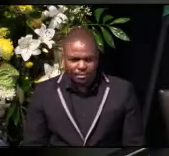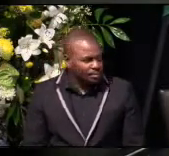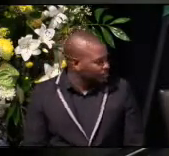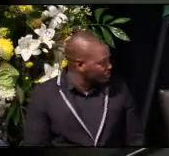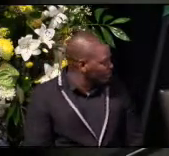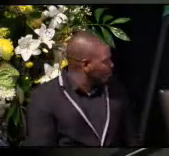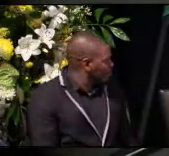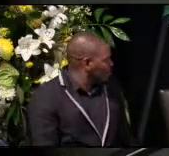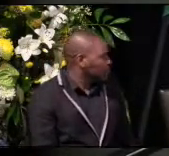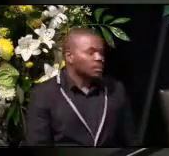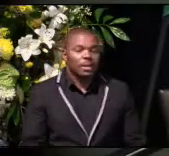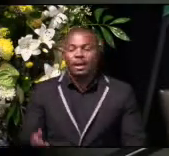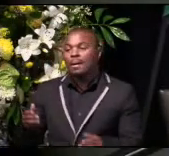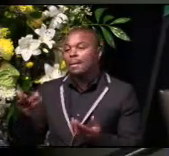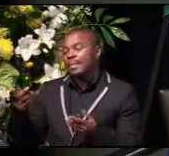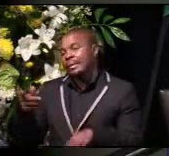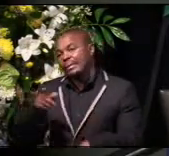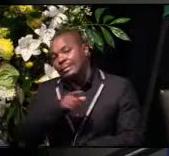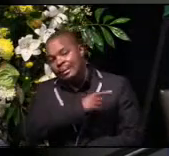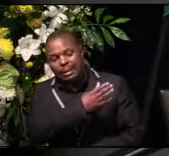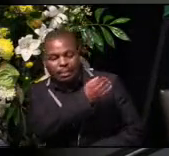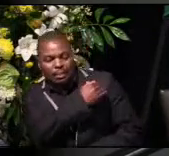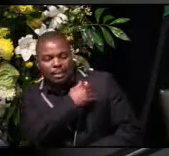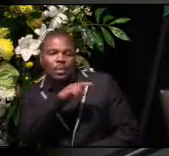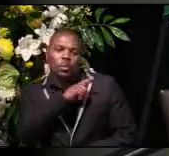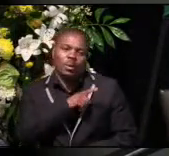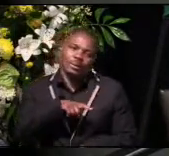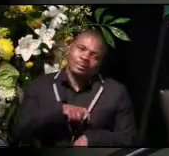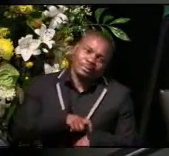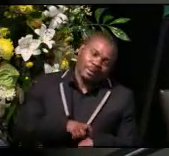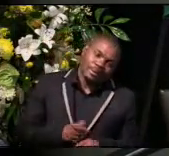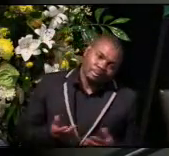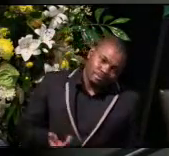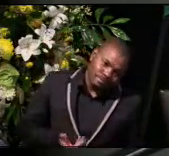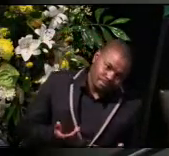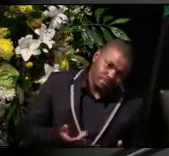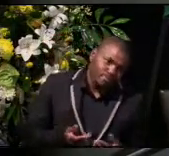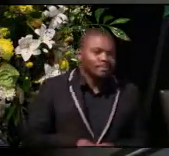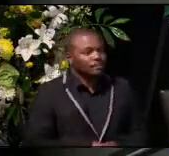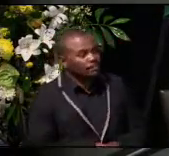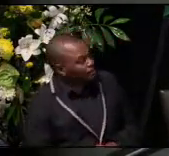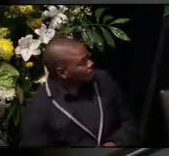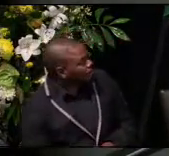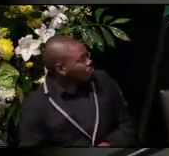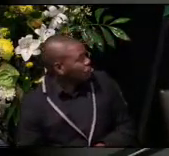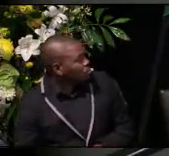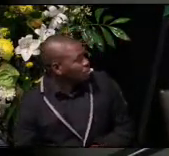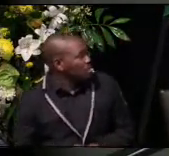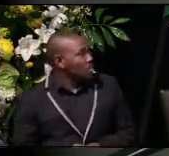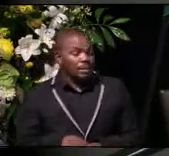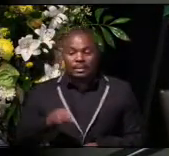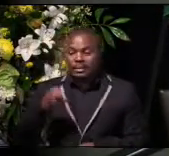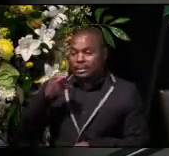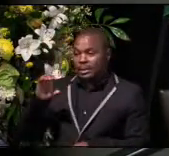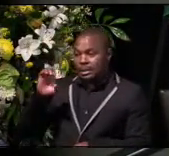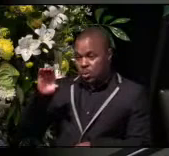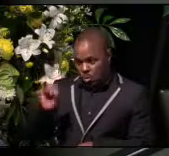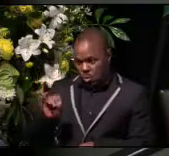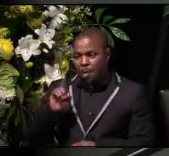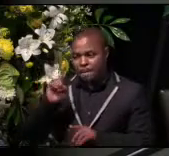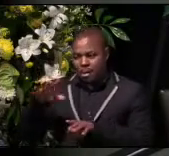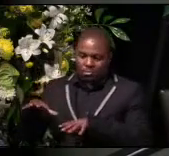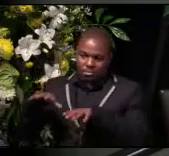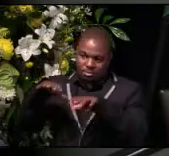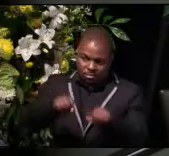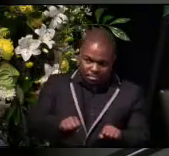no no okay there's a request for girls of time that uh uh the the CEO should take